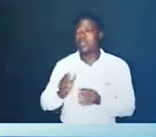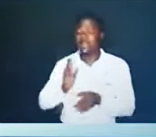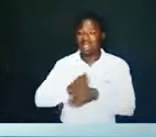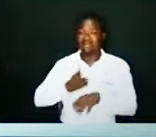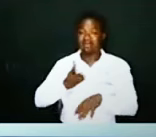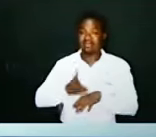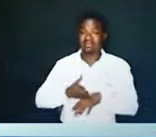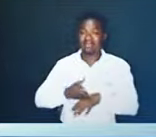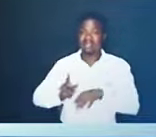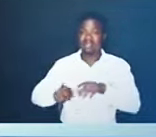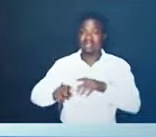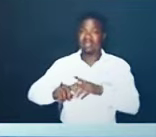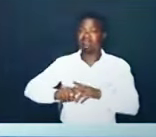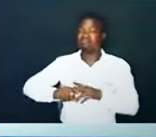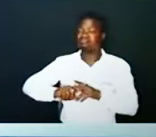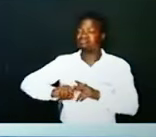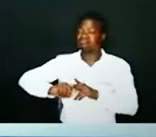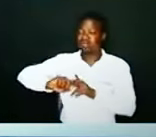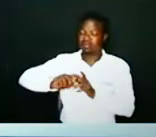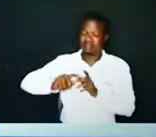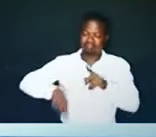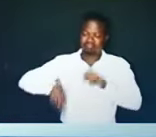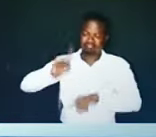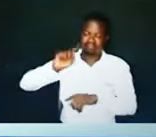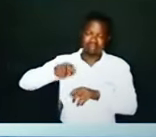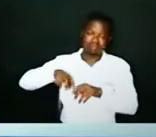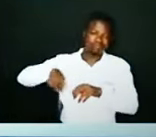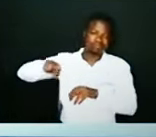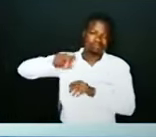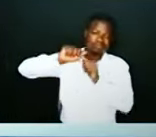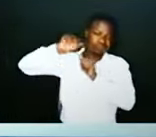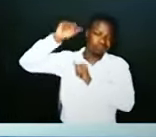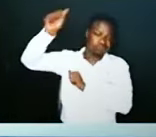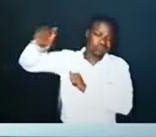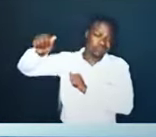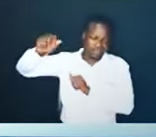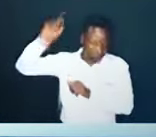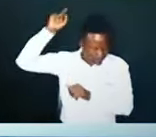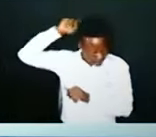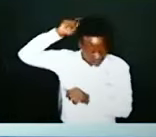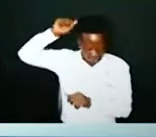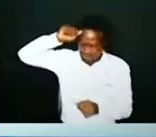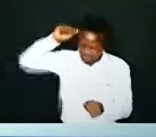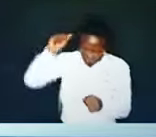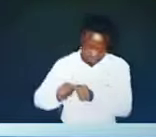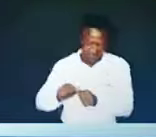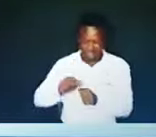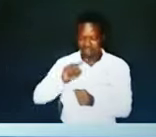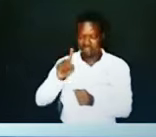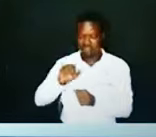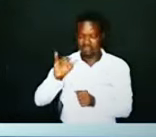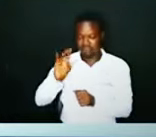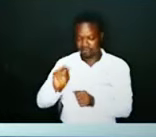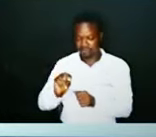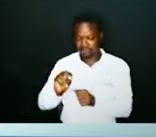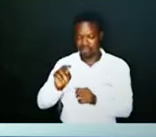remembered Zion. Brani ye won kwasumu krampo no ye kai Zion yesu. Verse 5 please.